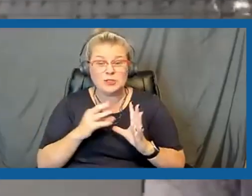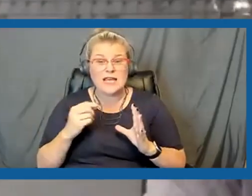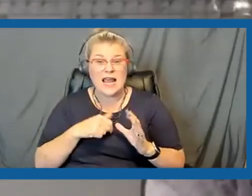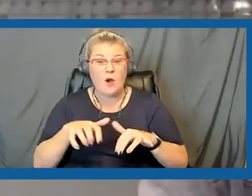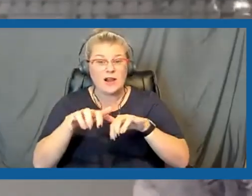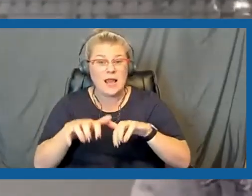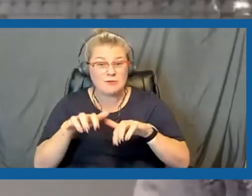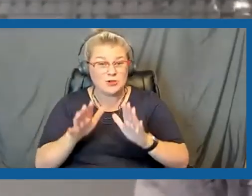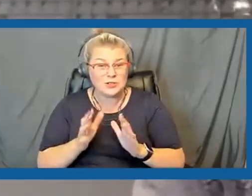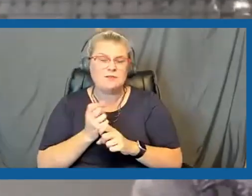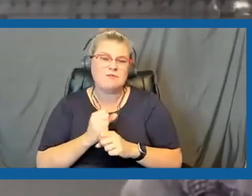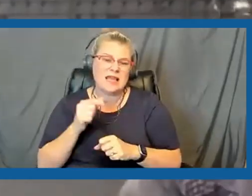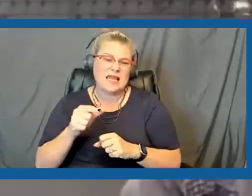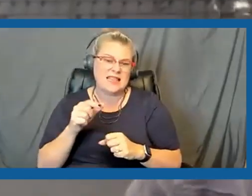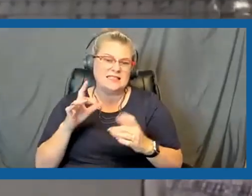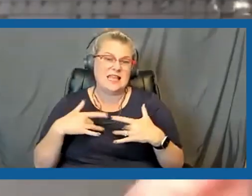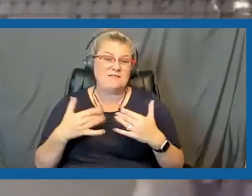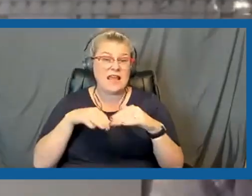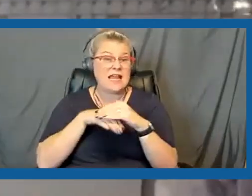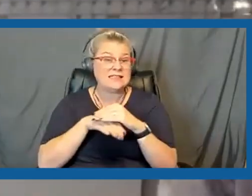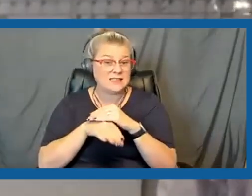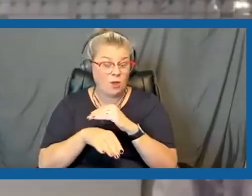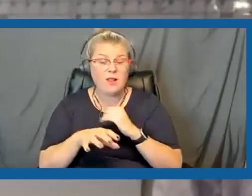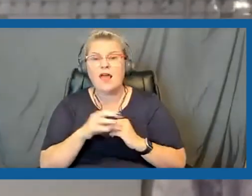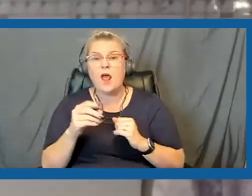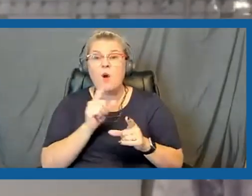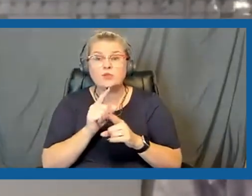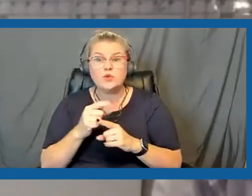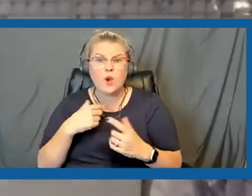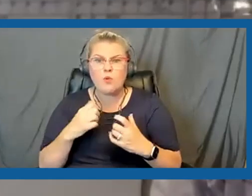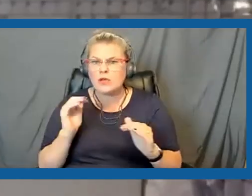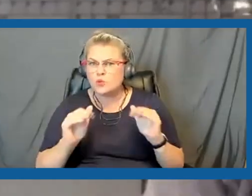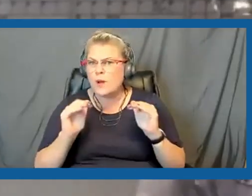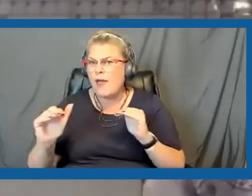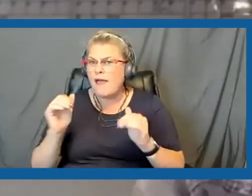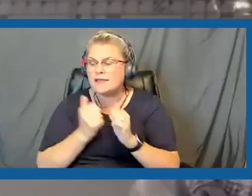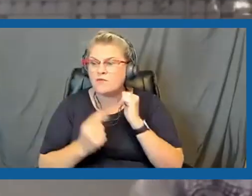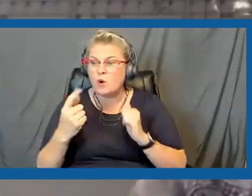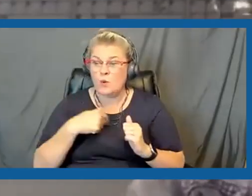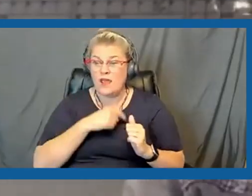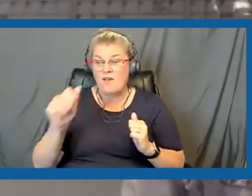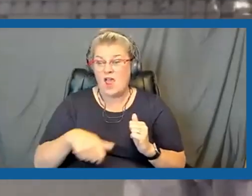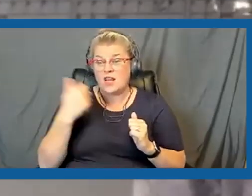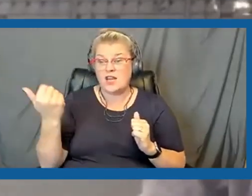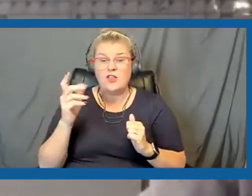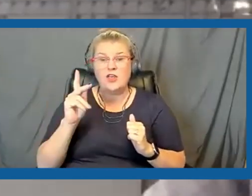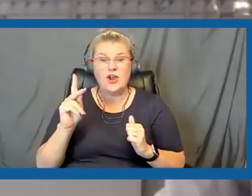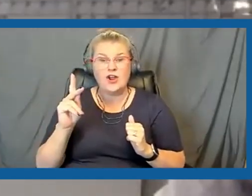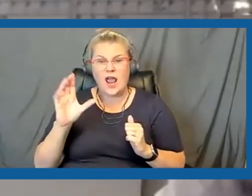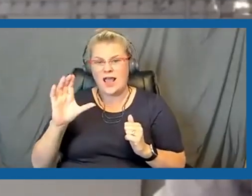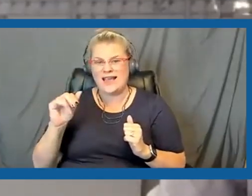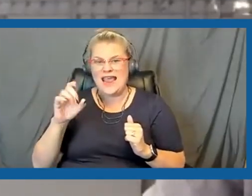for helping make this event accessible. And I did also want to remind everybody, we have another CADEM Celebrates event